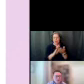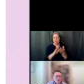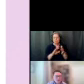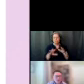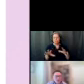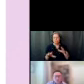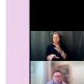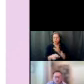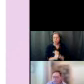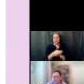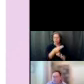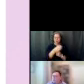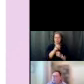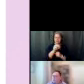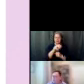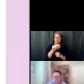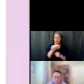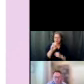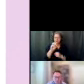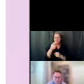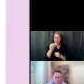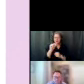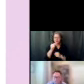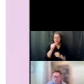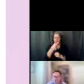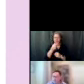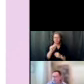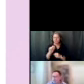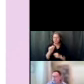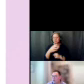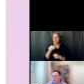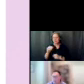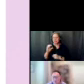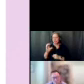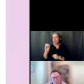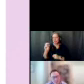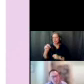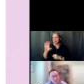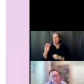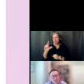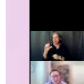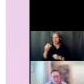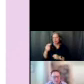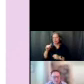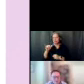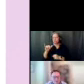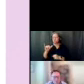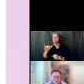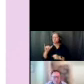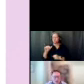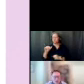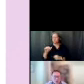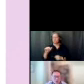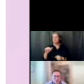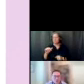University of California, Irvine, down there in SoCal with many of you. And I think a big